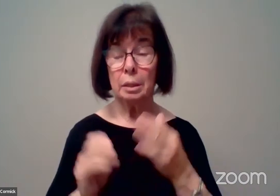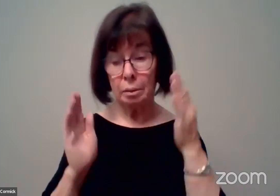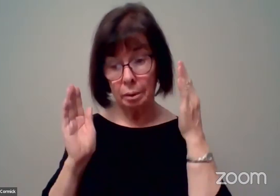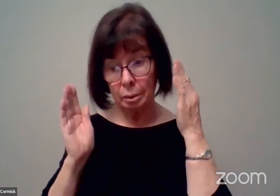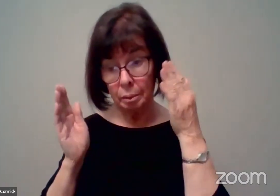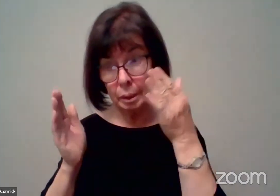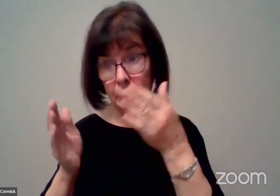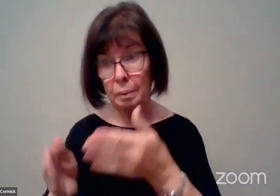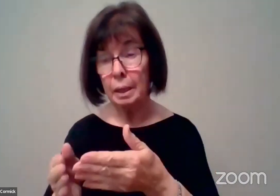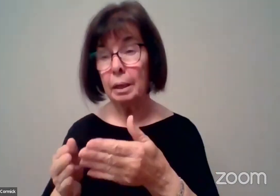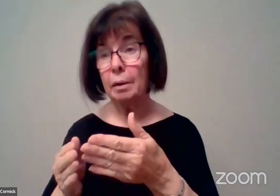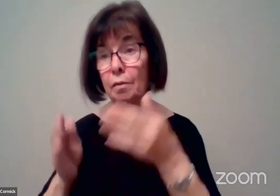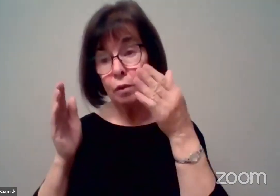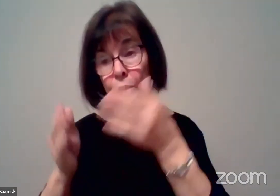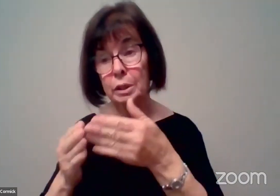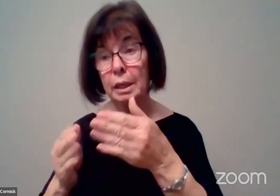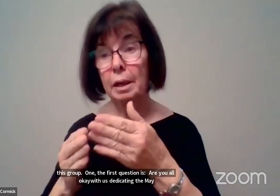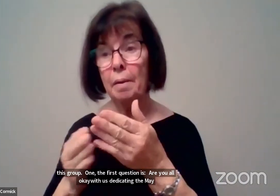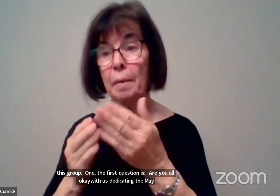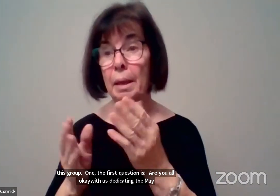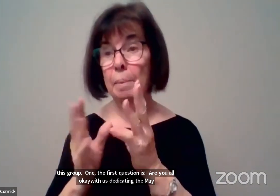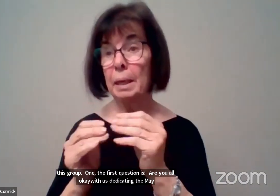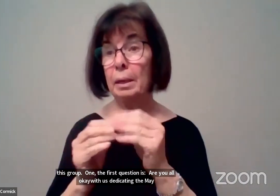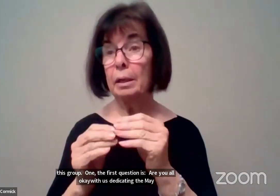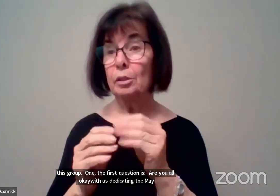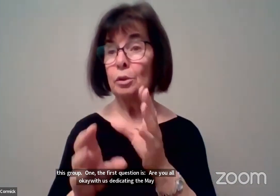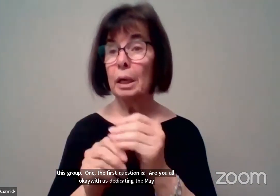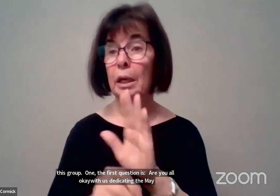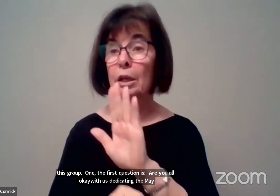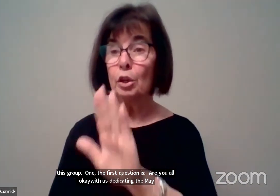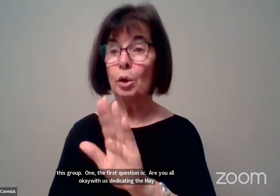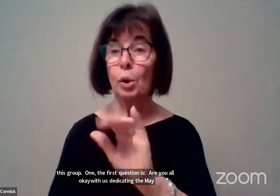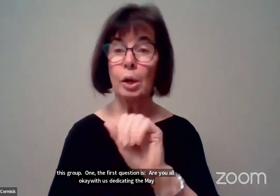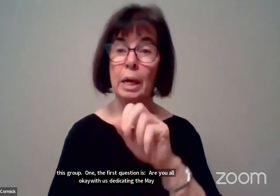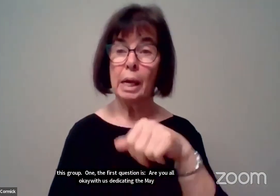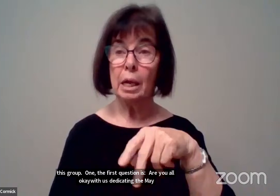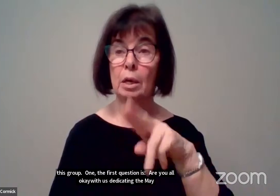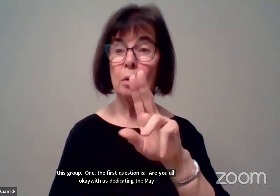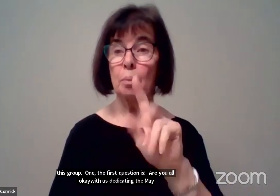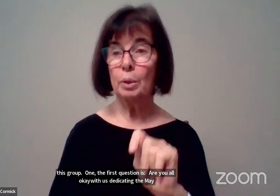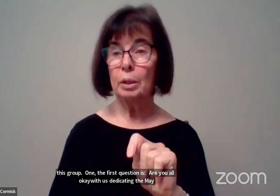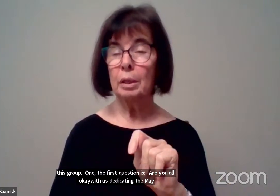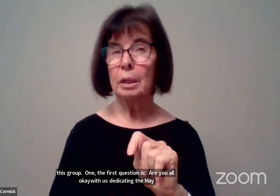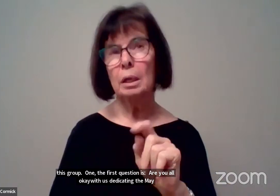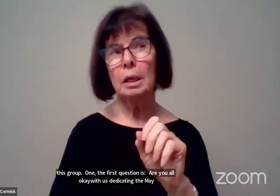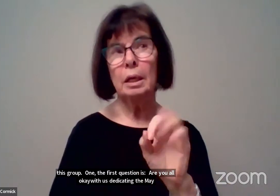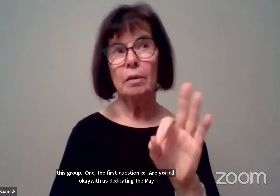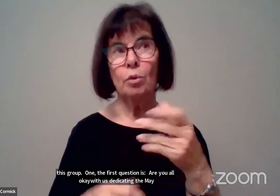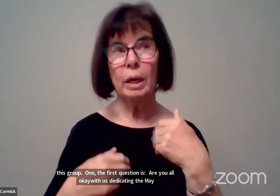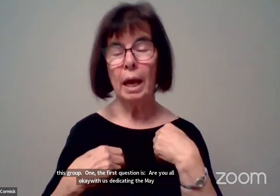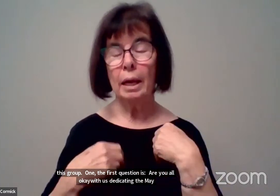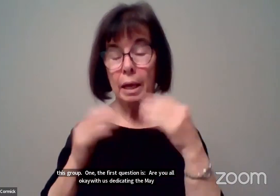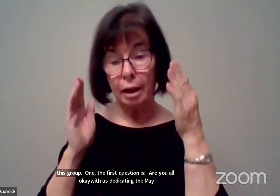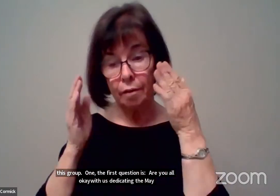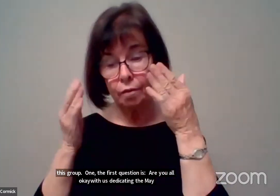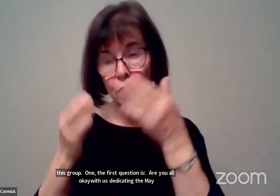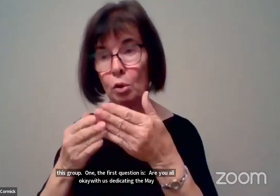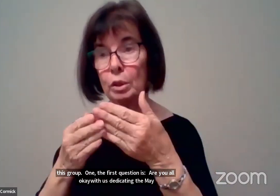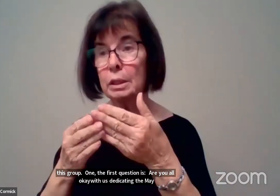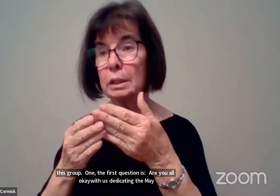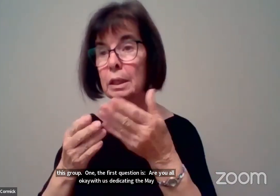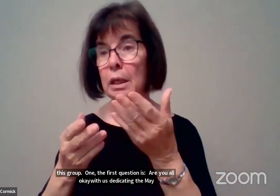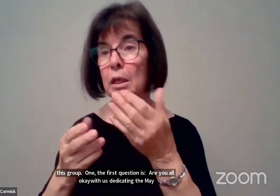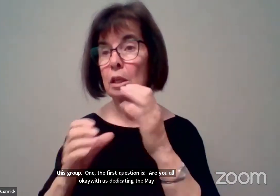meeting to getting your input into if we had a focused and facilitated